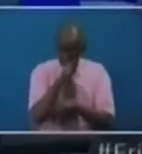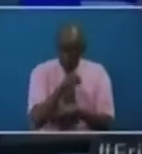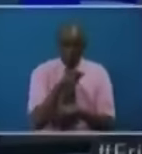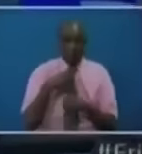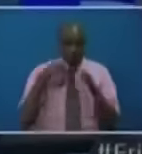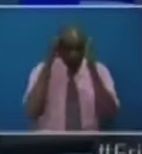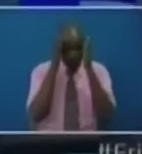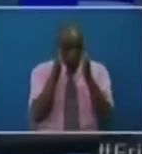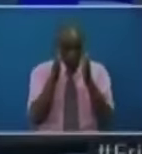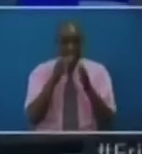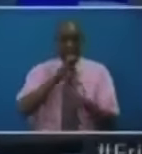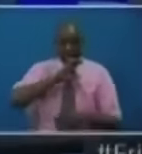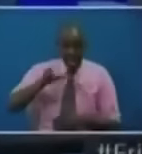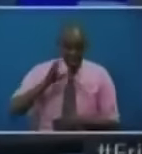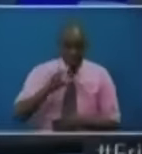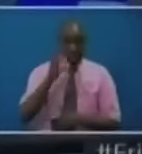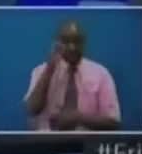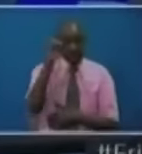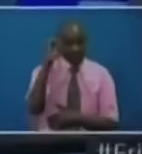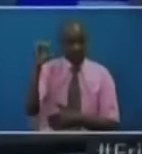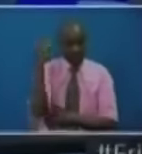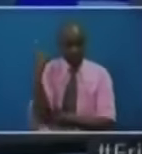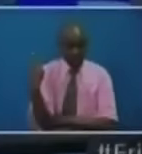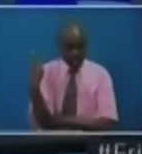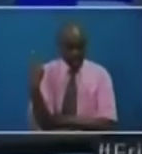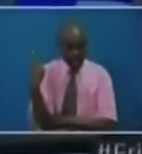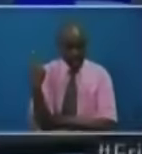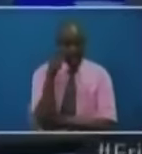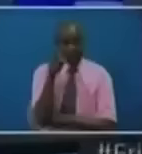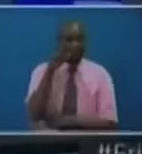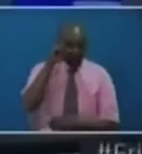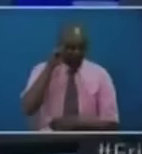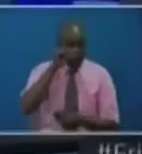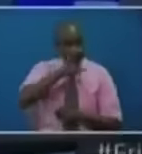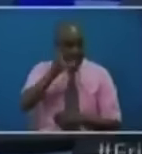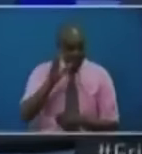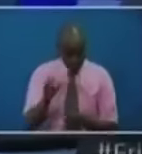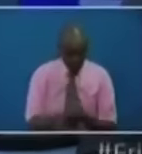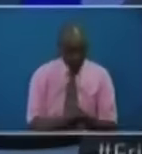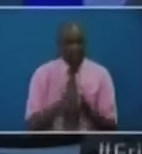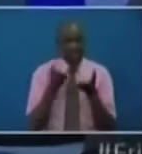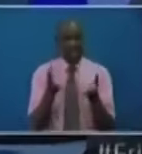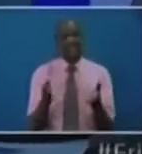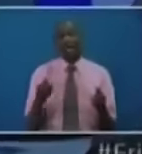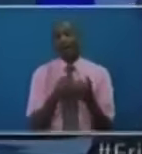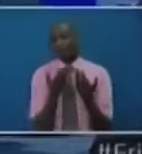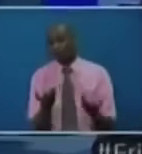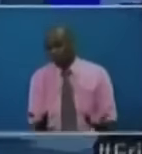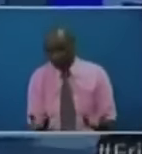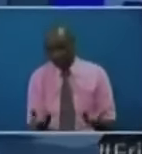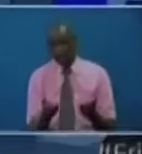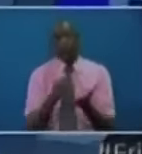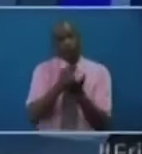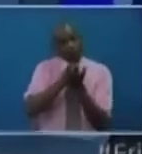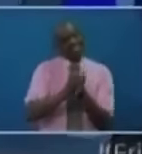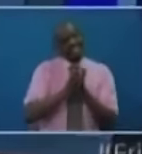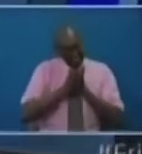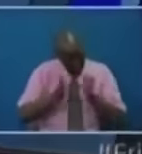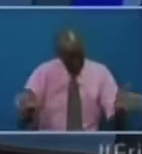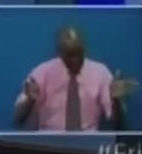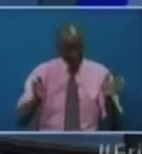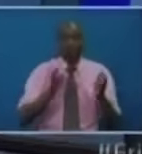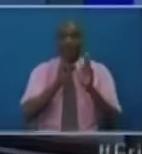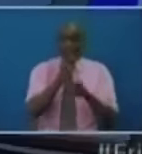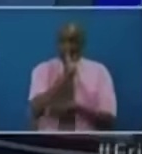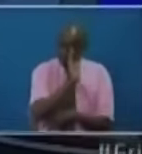today we are focusing on County 001, that being Mombasa County, and this comes on the back of the Auditor General's